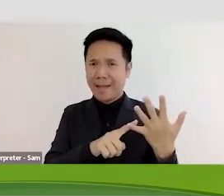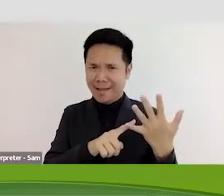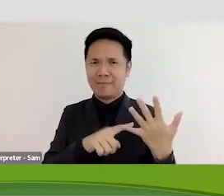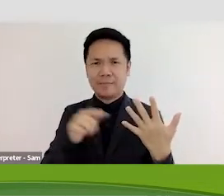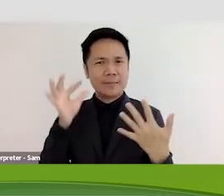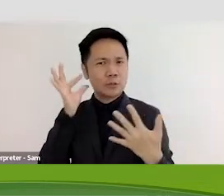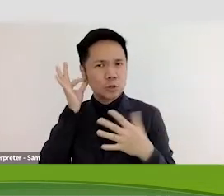equality.